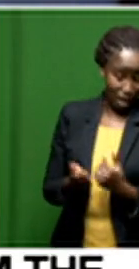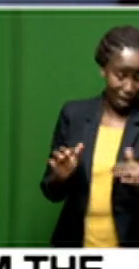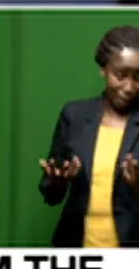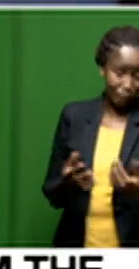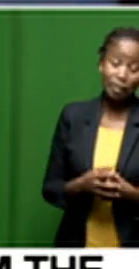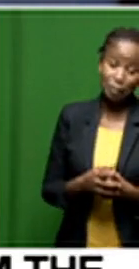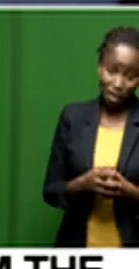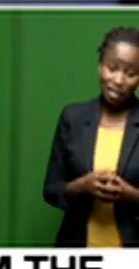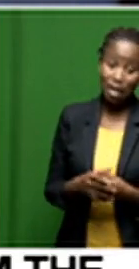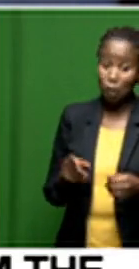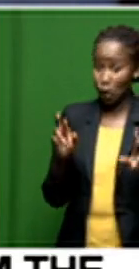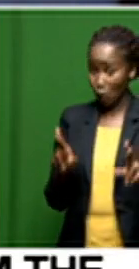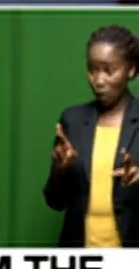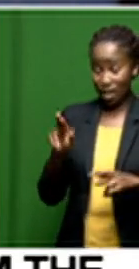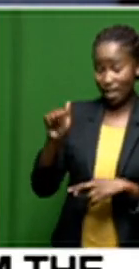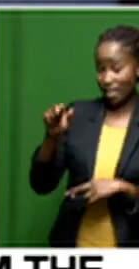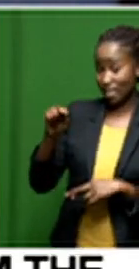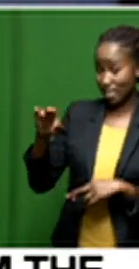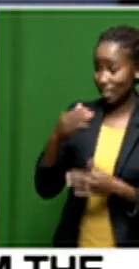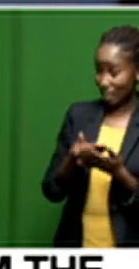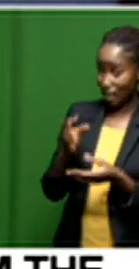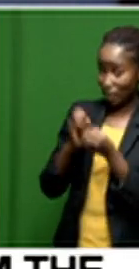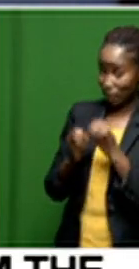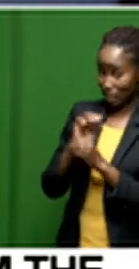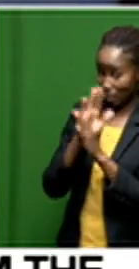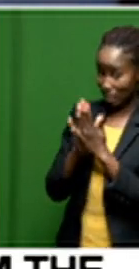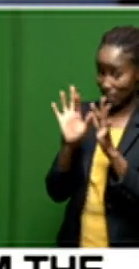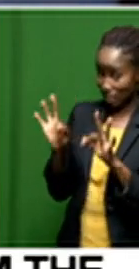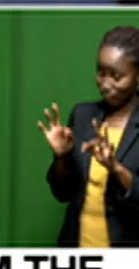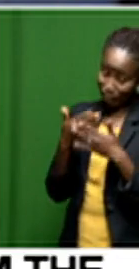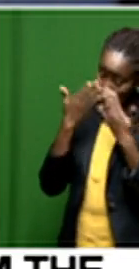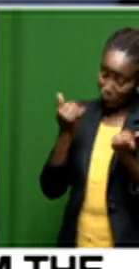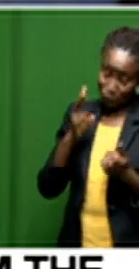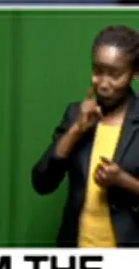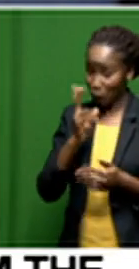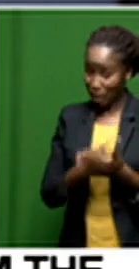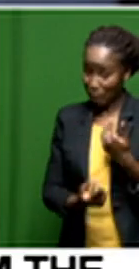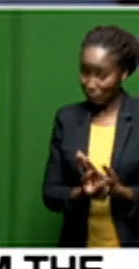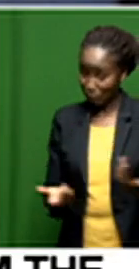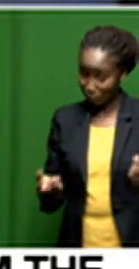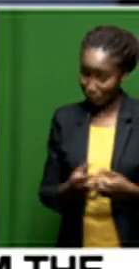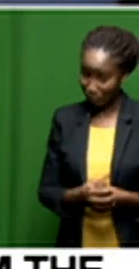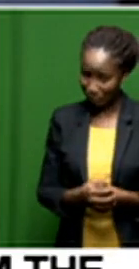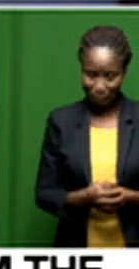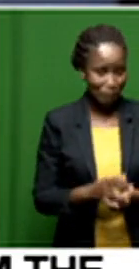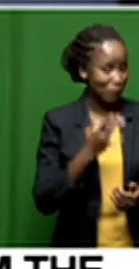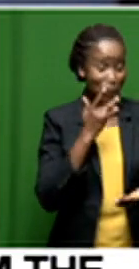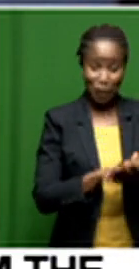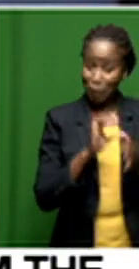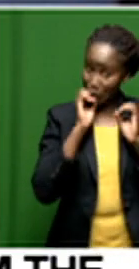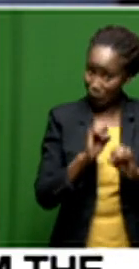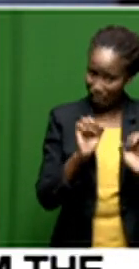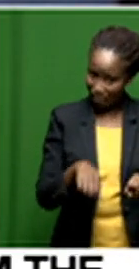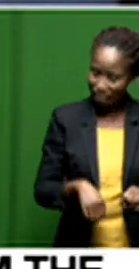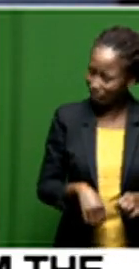hopefully, on a side note, the ANC gets it right this time. I don't know. Let's see what happens. But just no guarantees. No guarantees,